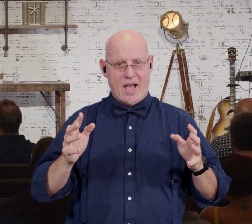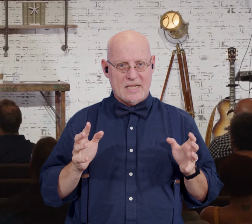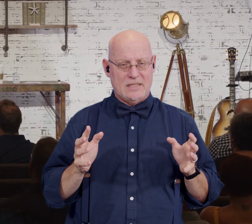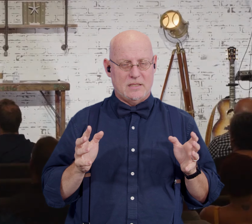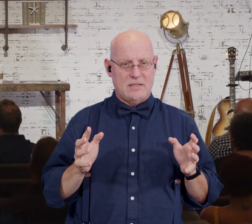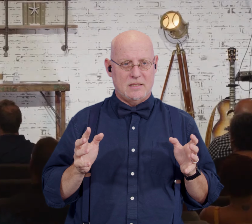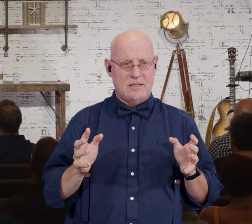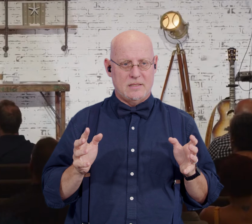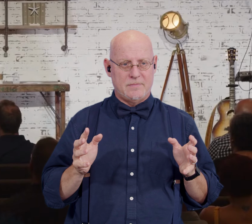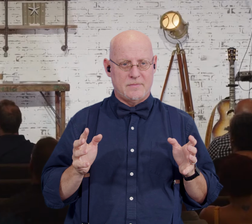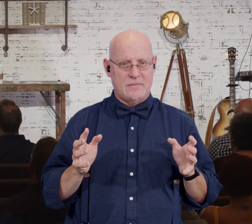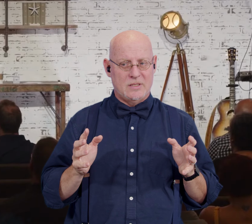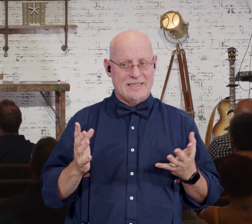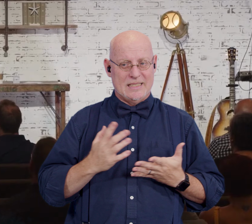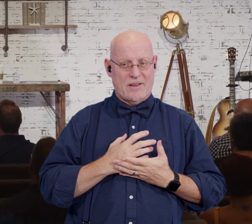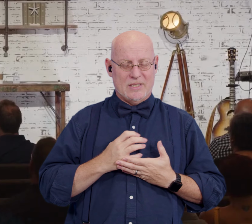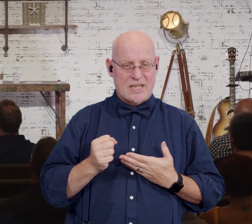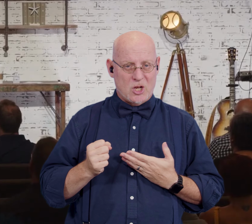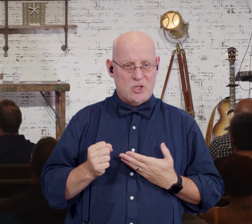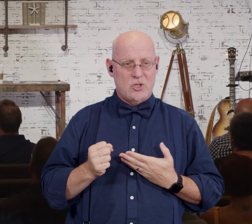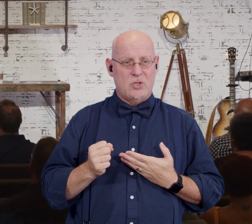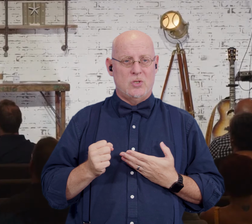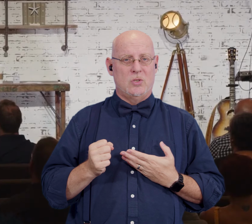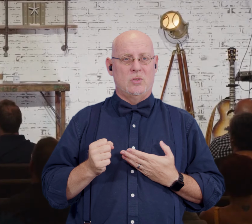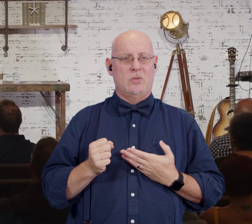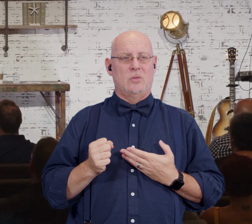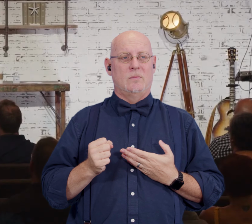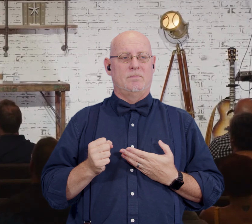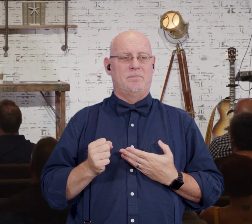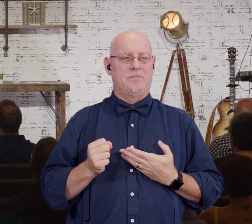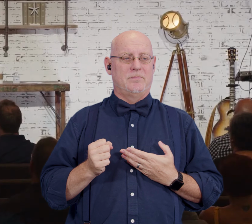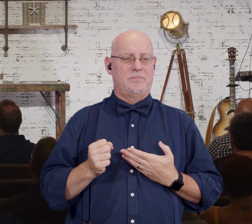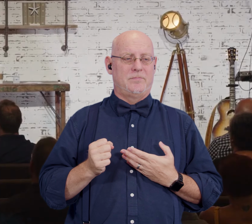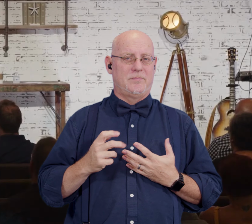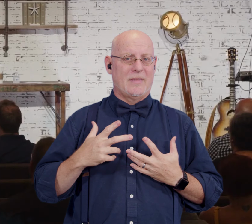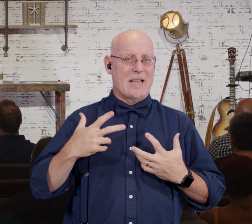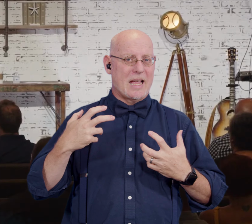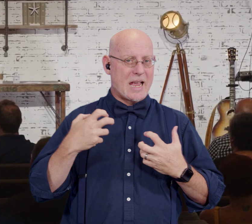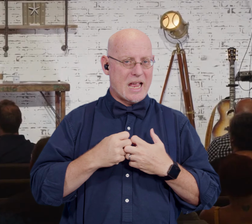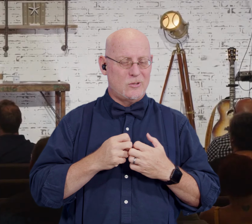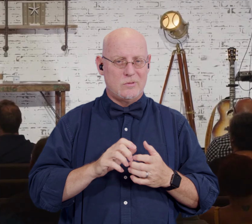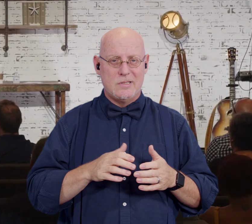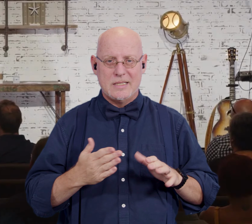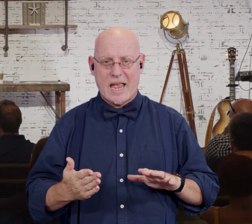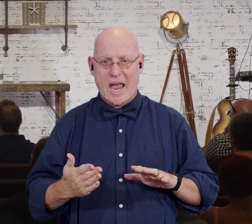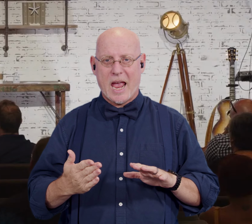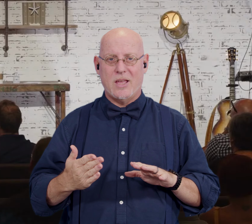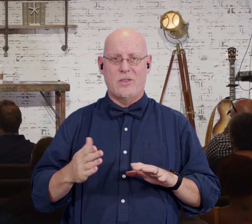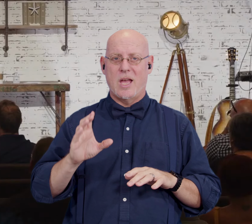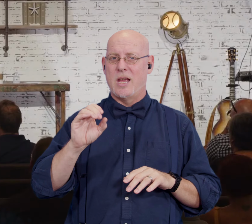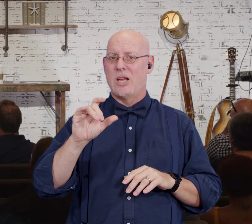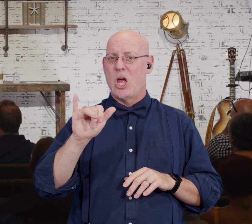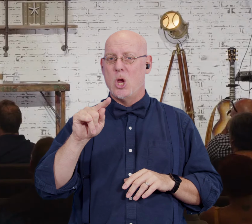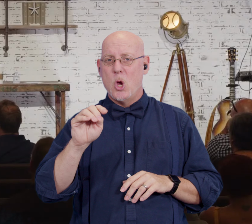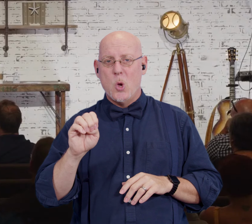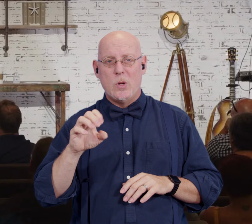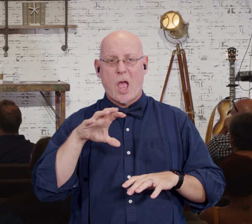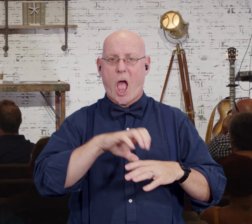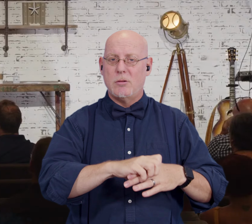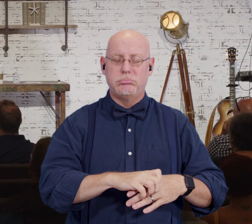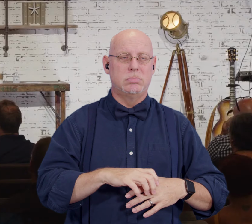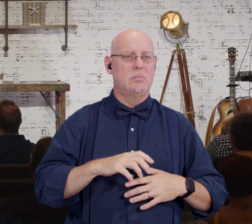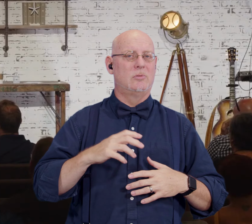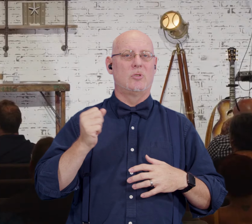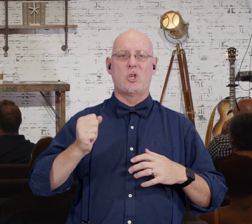fence is devastation, is accidental death, picked off by a coyote, hit by a